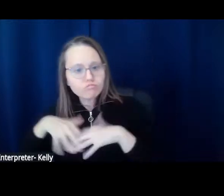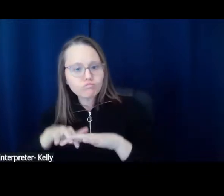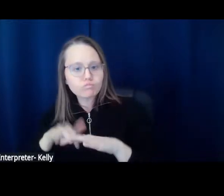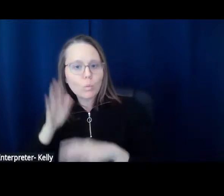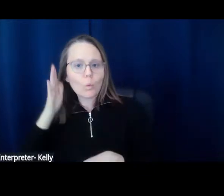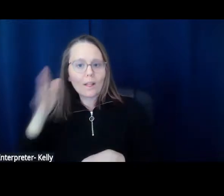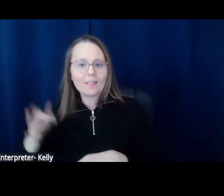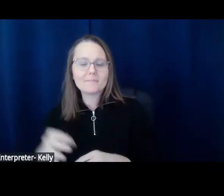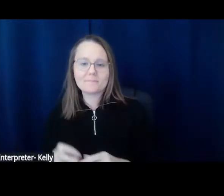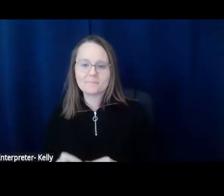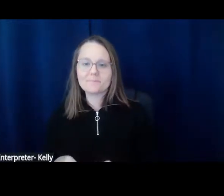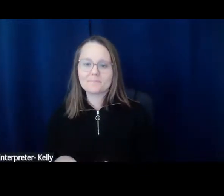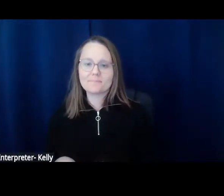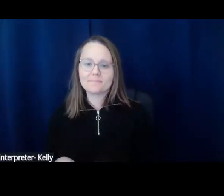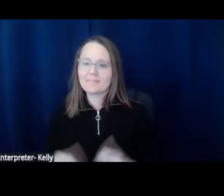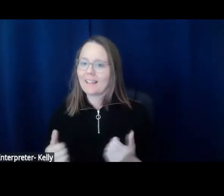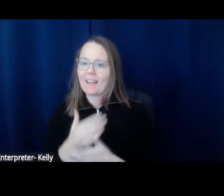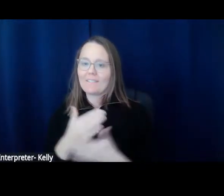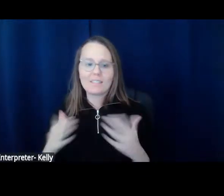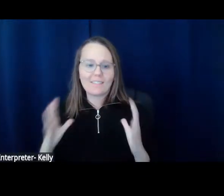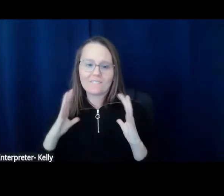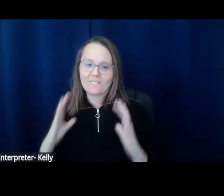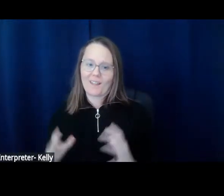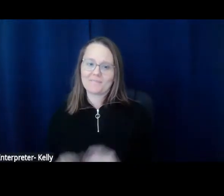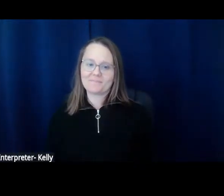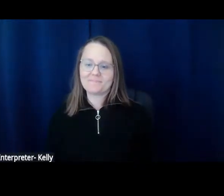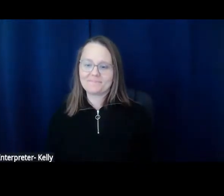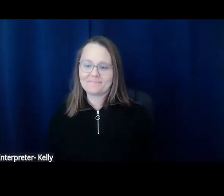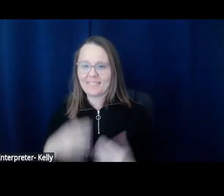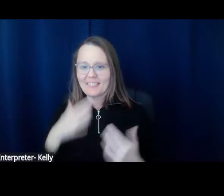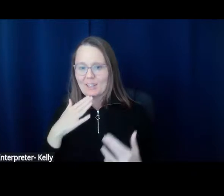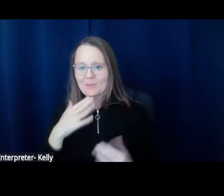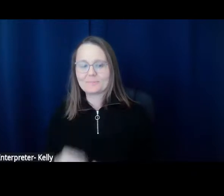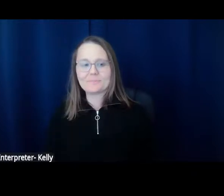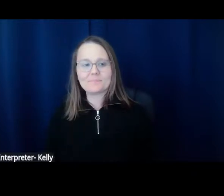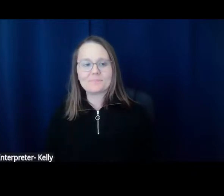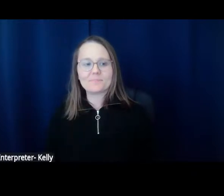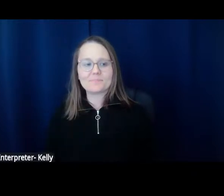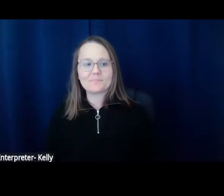pull through, everything will be fine. Thank you.